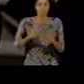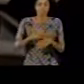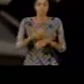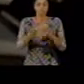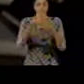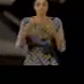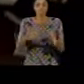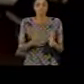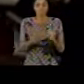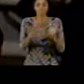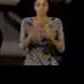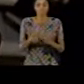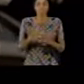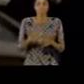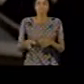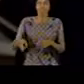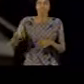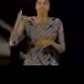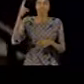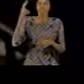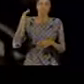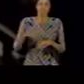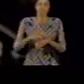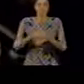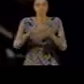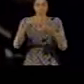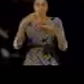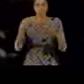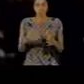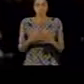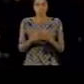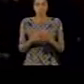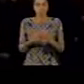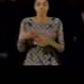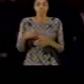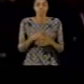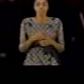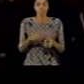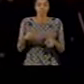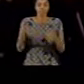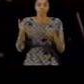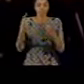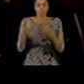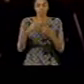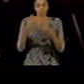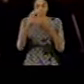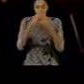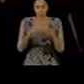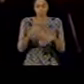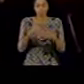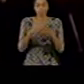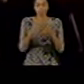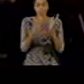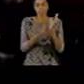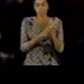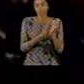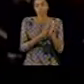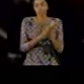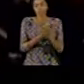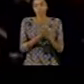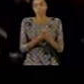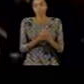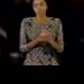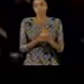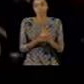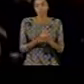in the cleft, and we're going to let him shelter us, and we're going to come, and we're going to give him worship and praise for all of who he is. And so